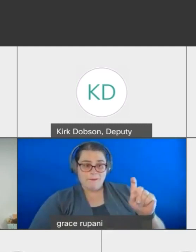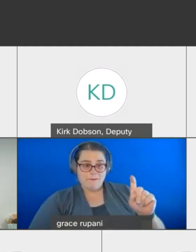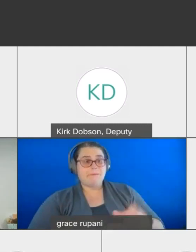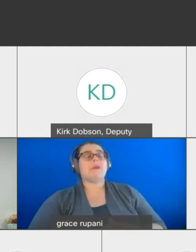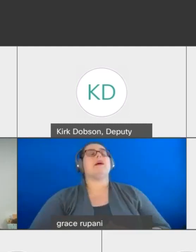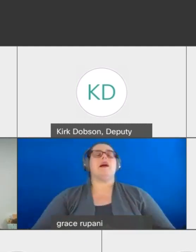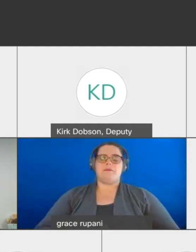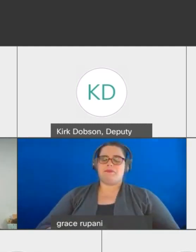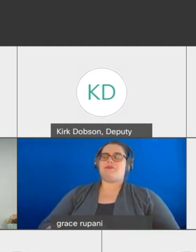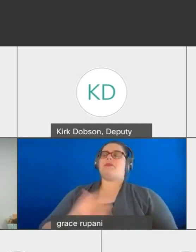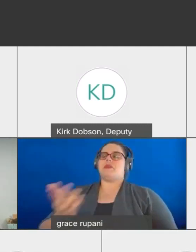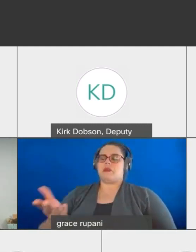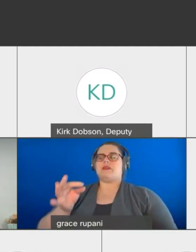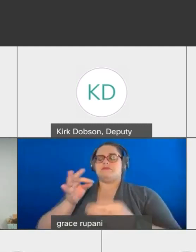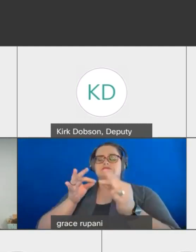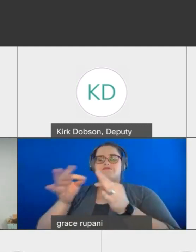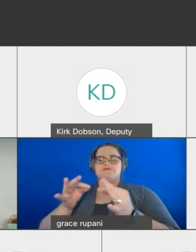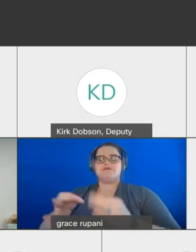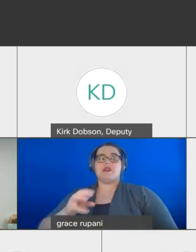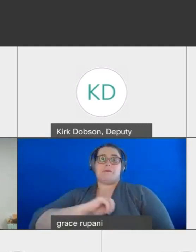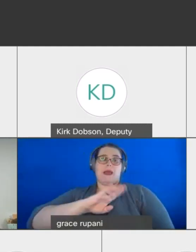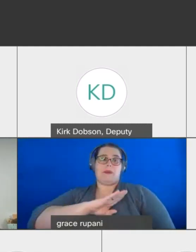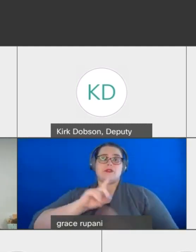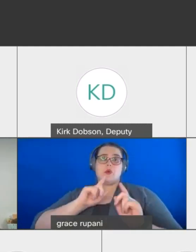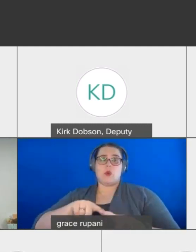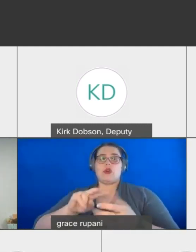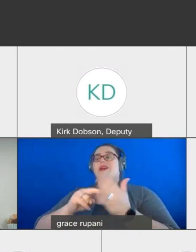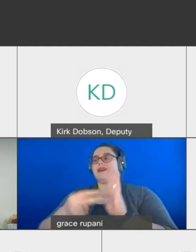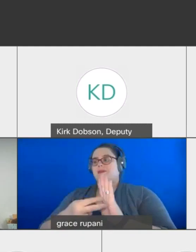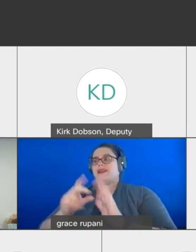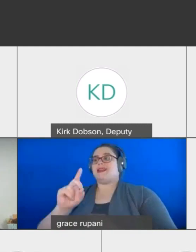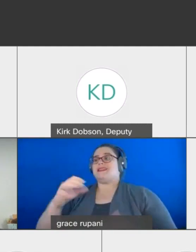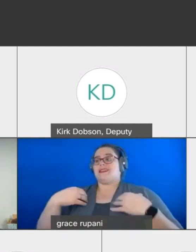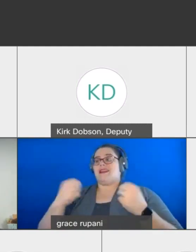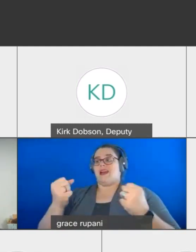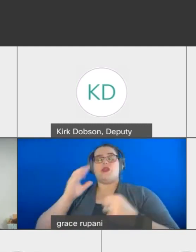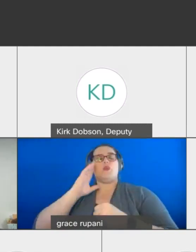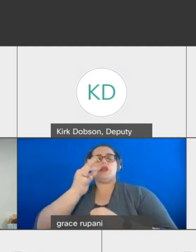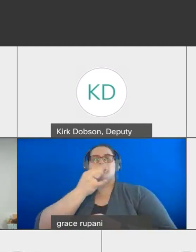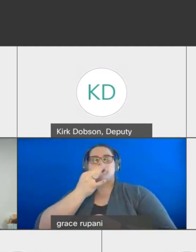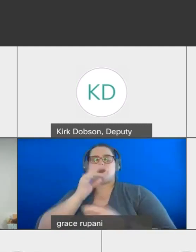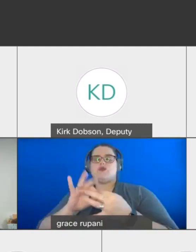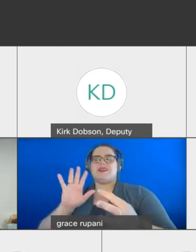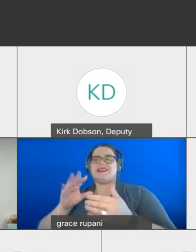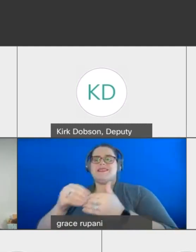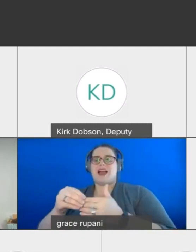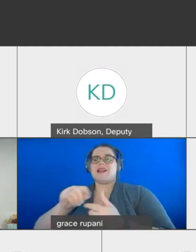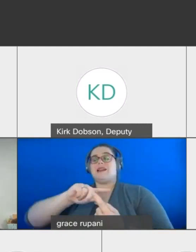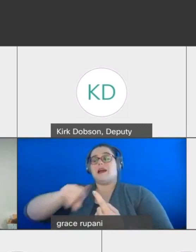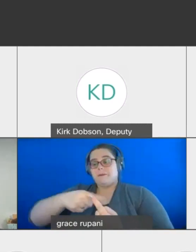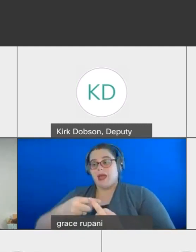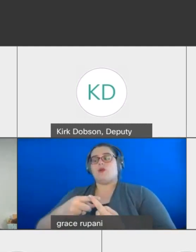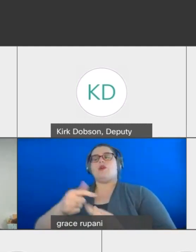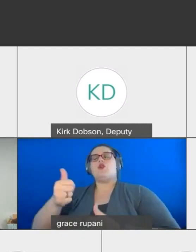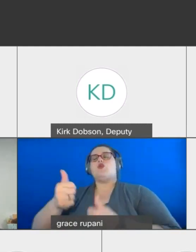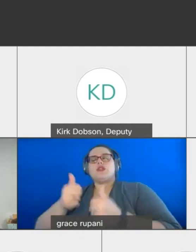order means that DC Health will issue guidance very shortly on the restrictions that will apply